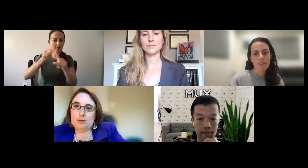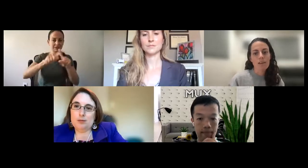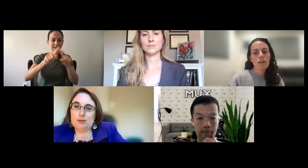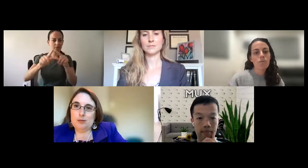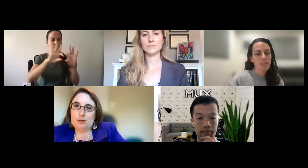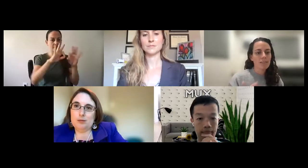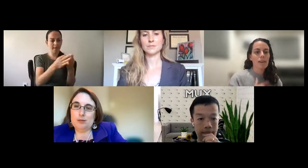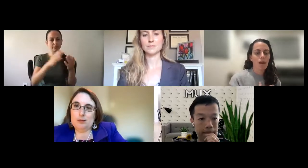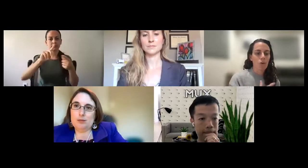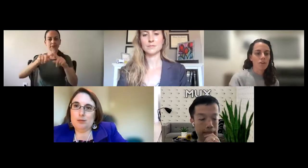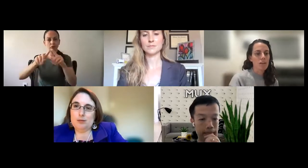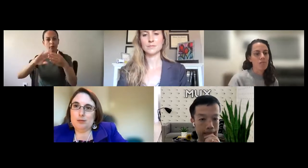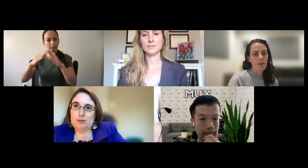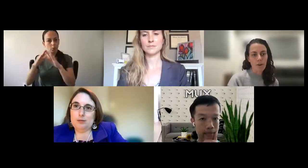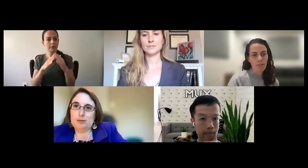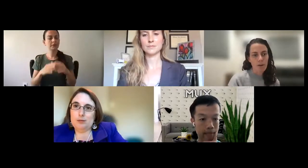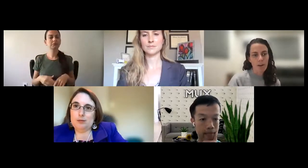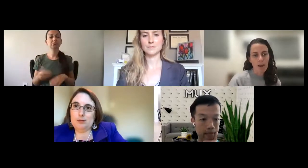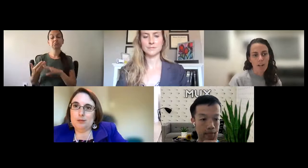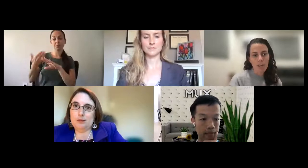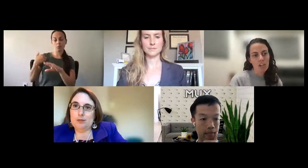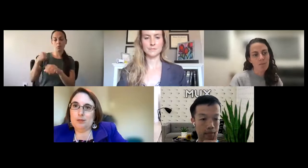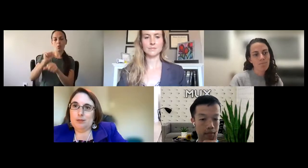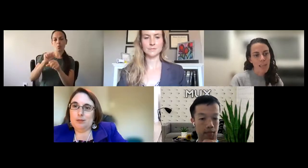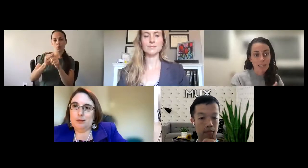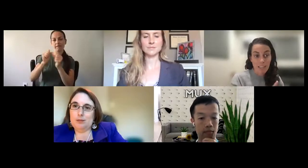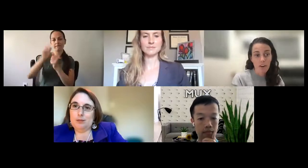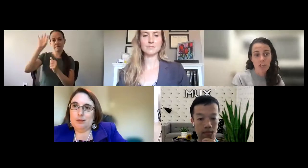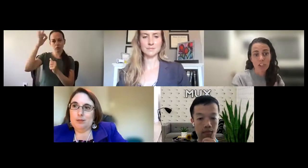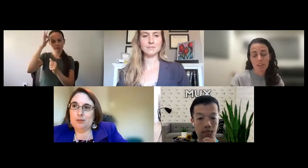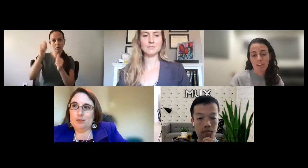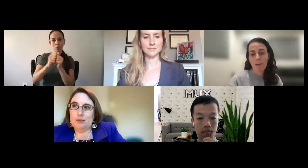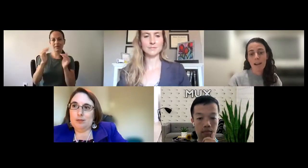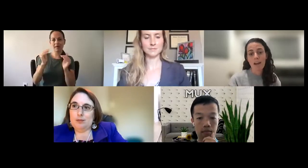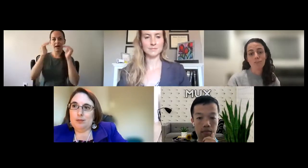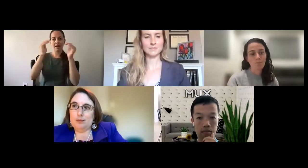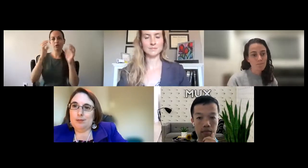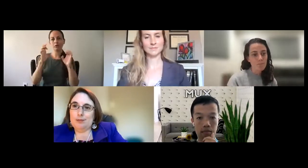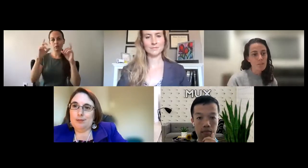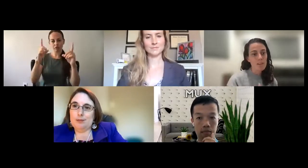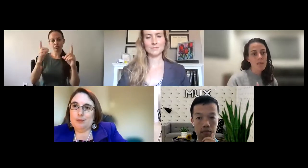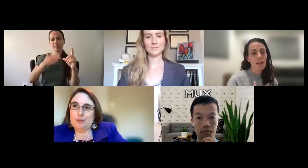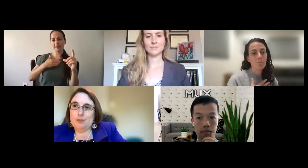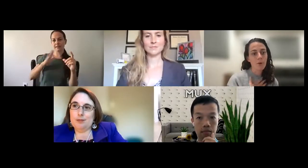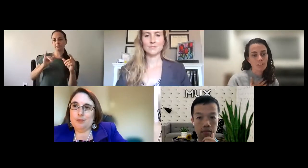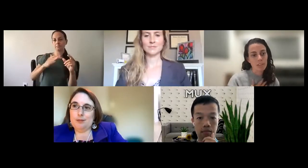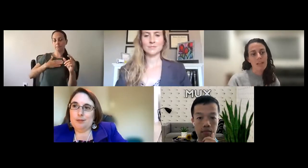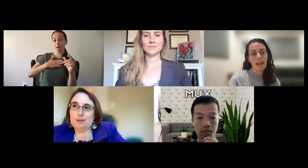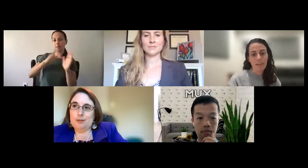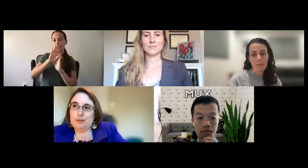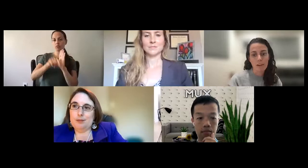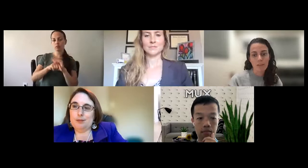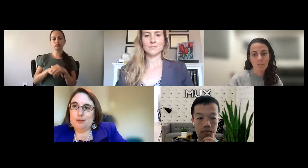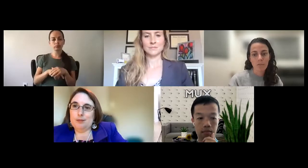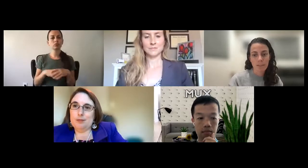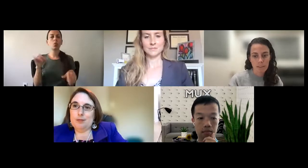communities. Previously, I worked in federal government in higher education. So that's my background. And personally, I